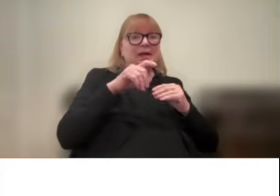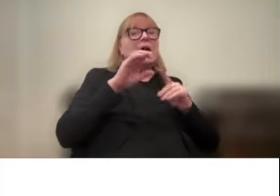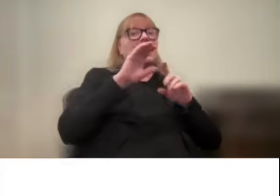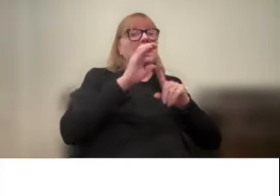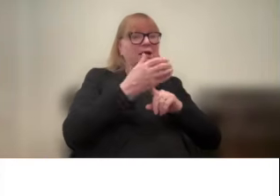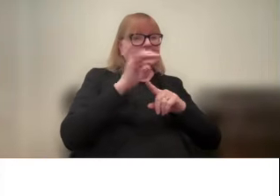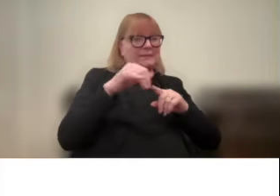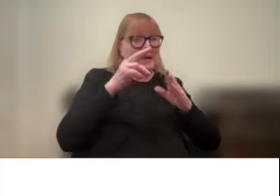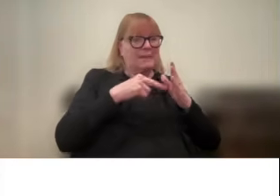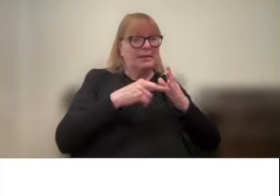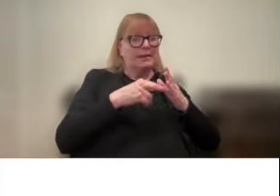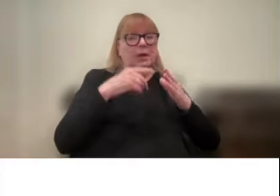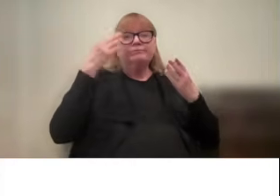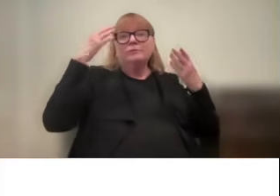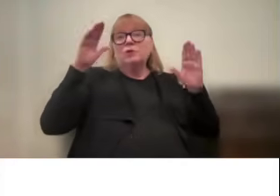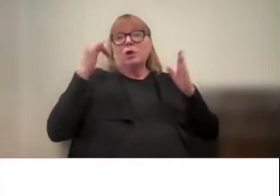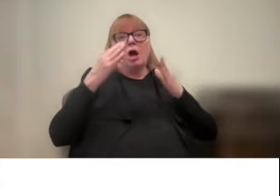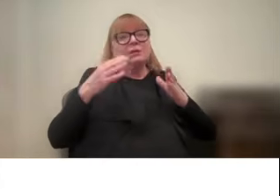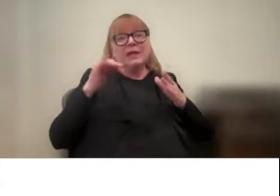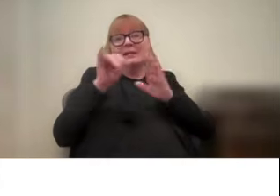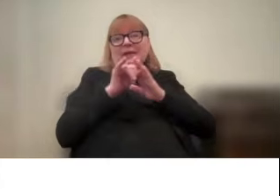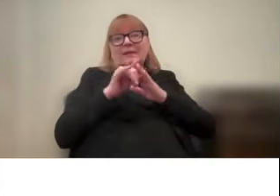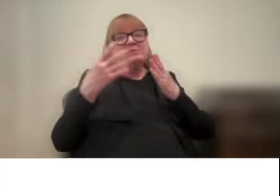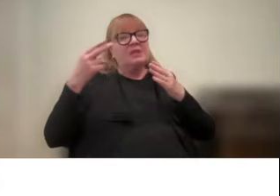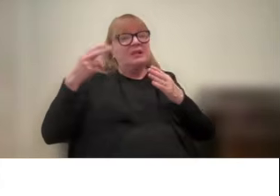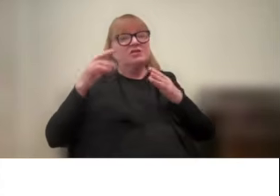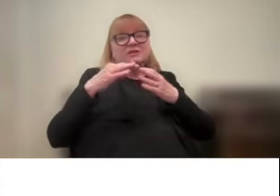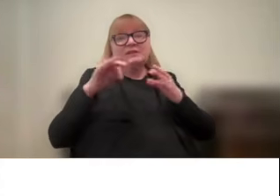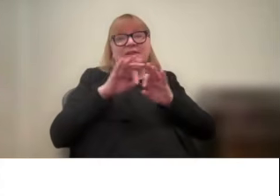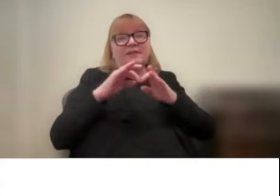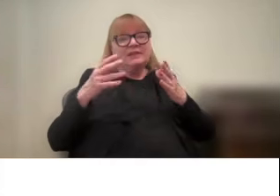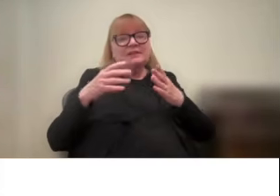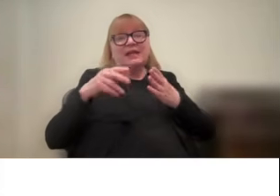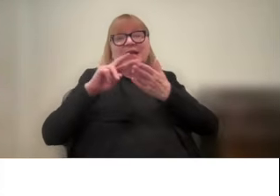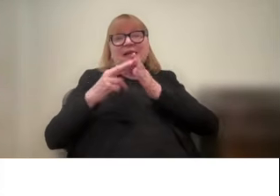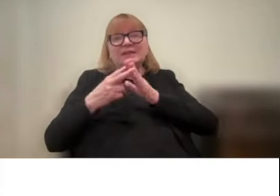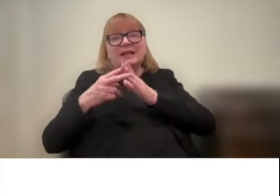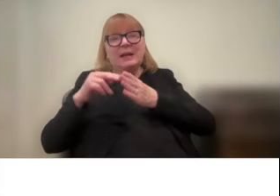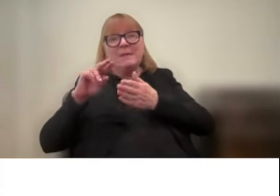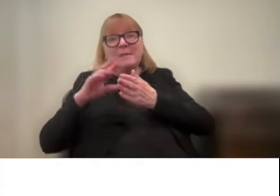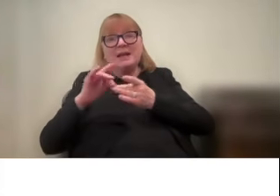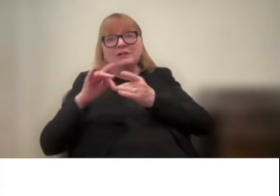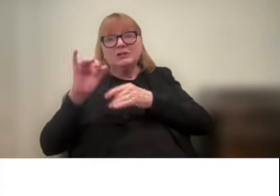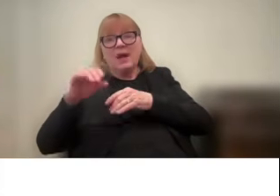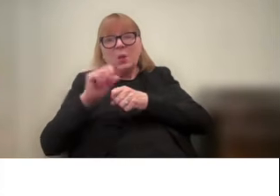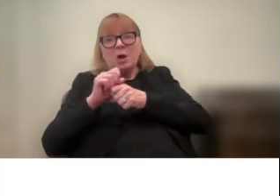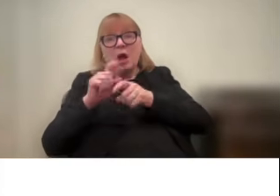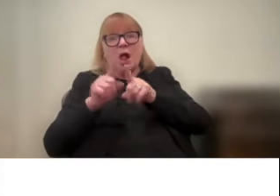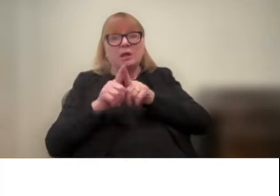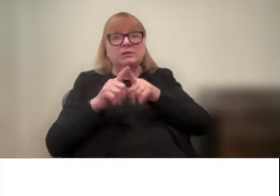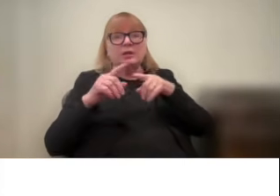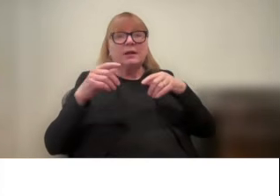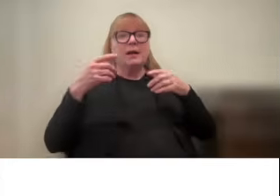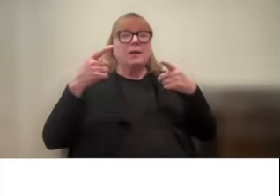of the painting? We don't know the artist's identity, the historical significance, the intended message of the work. It also omits